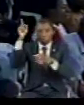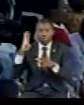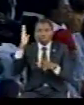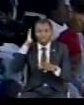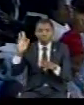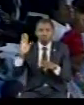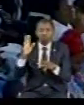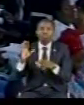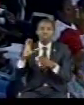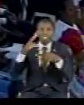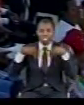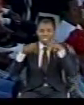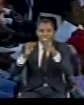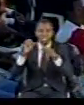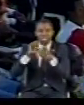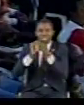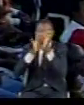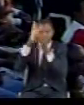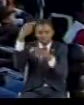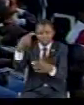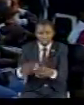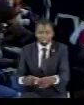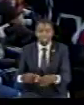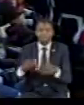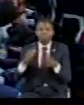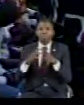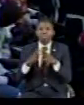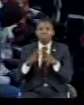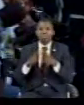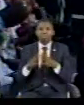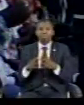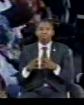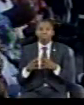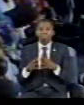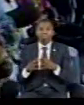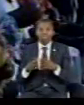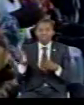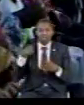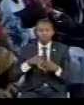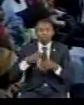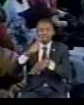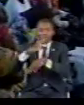in Jesus' name. Amen. We call for the choir to come on now.